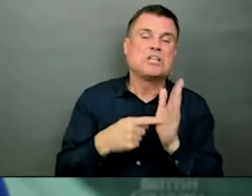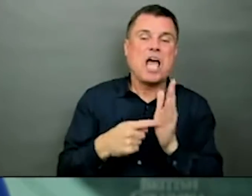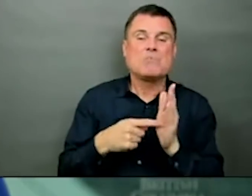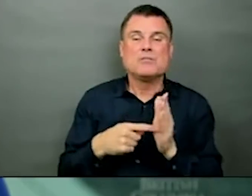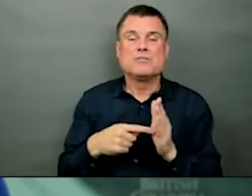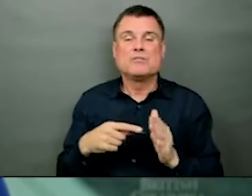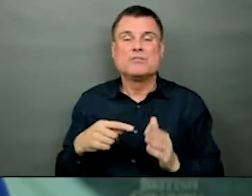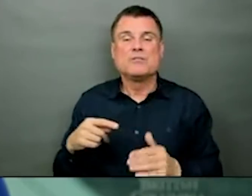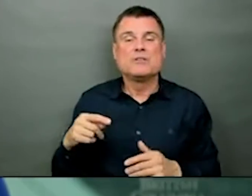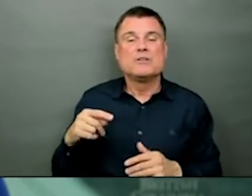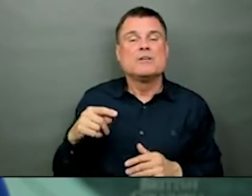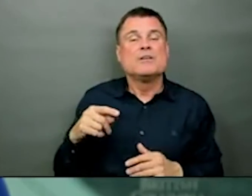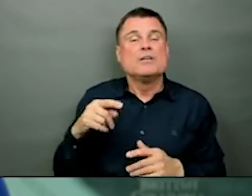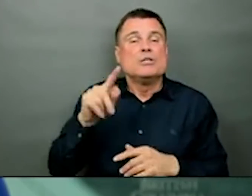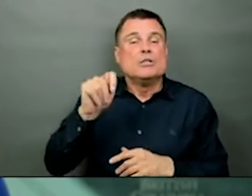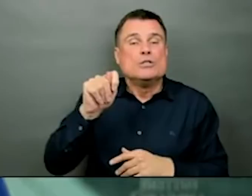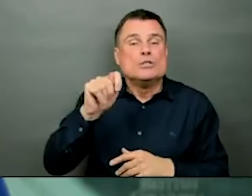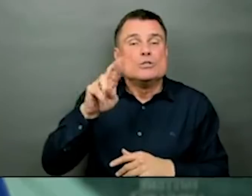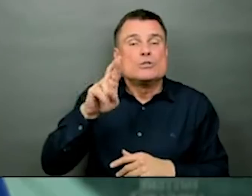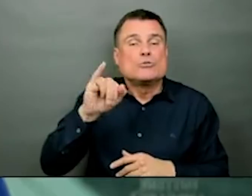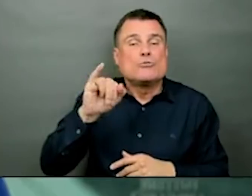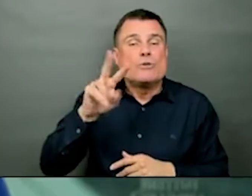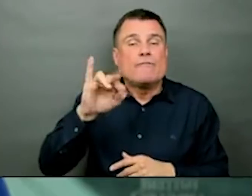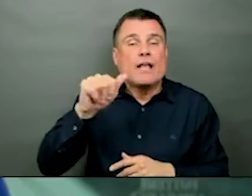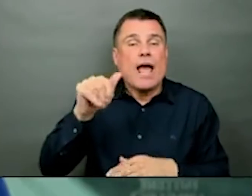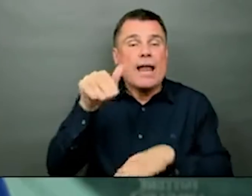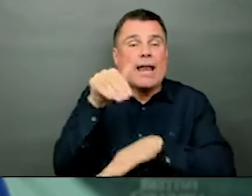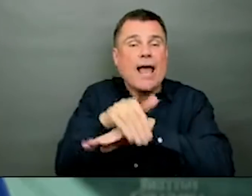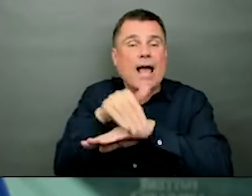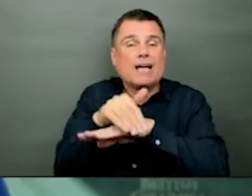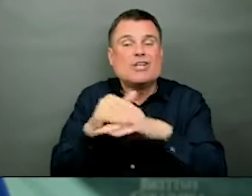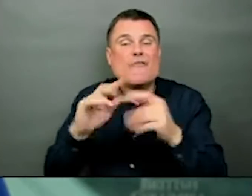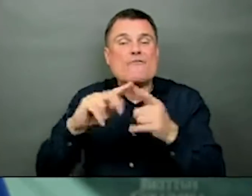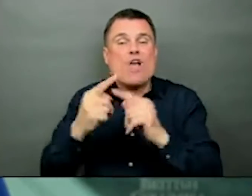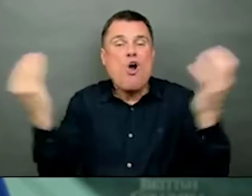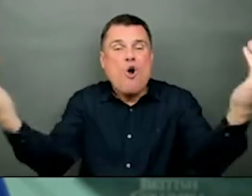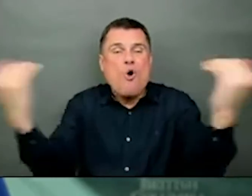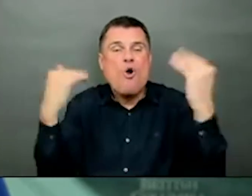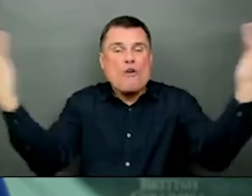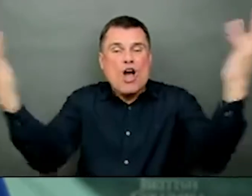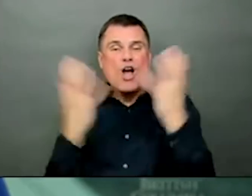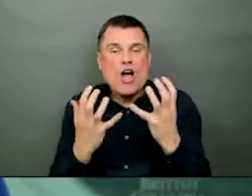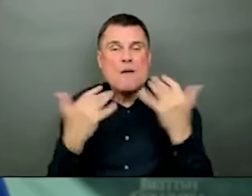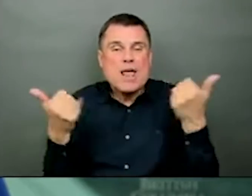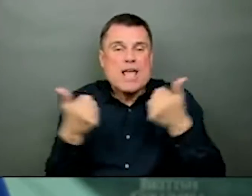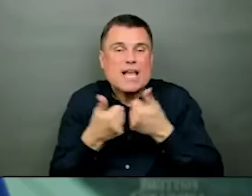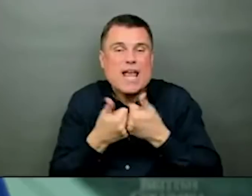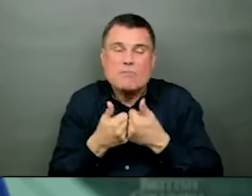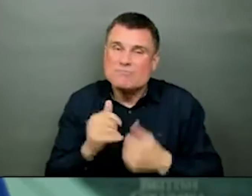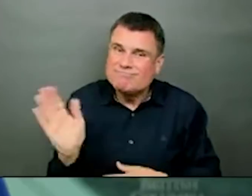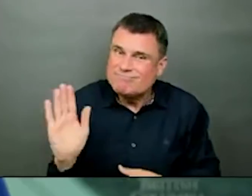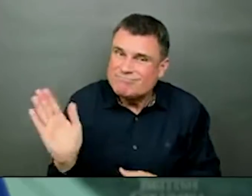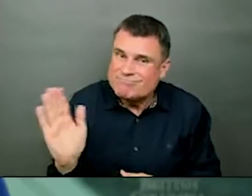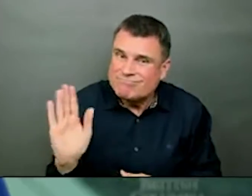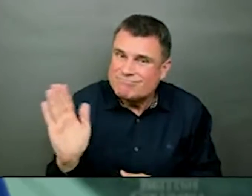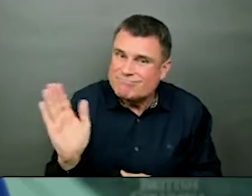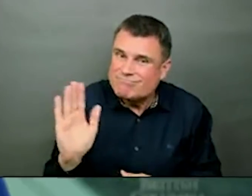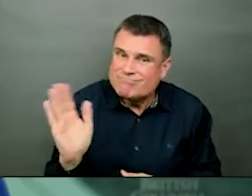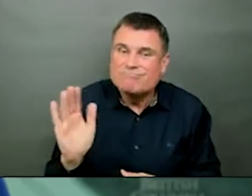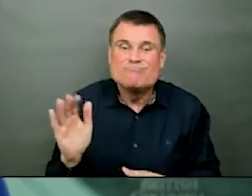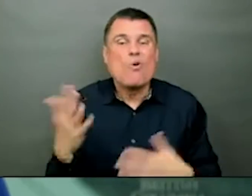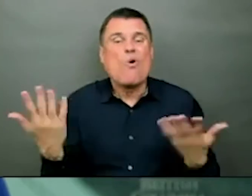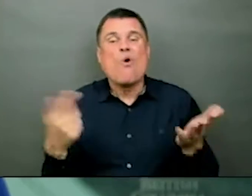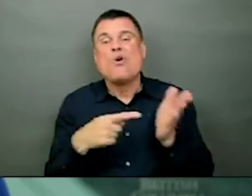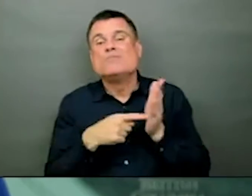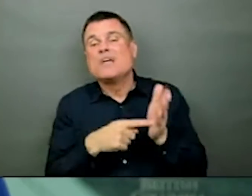are challenges with the variants, and we have to, right now, follow public health orders that I think are actually well understood but need